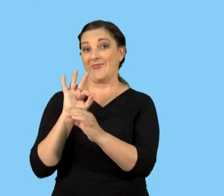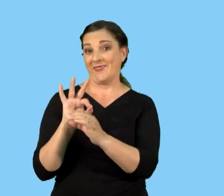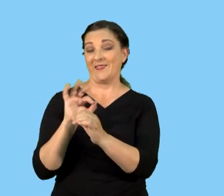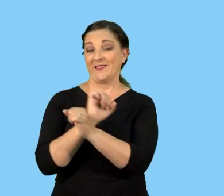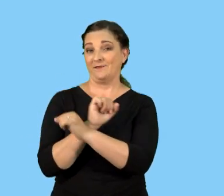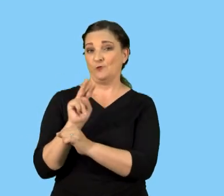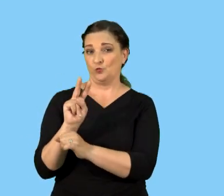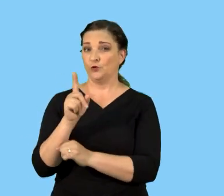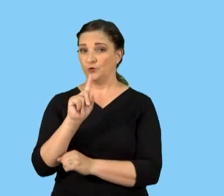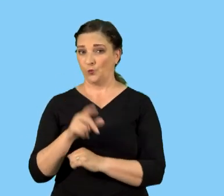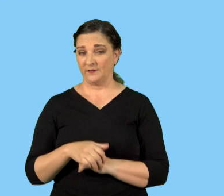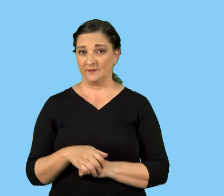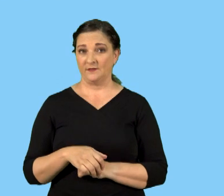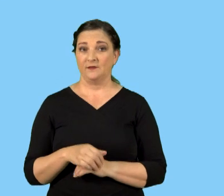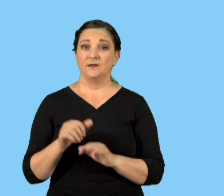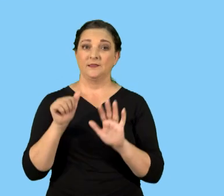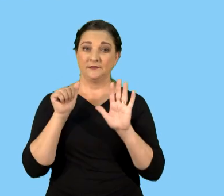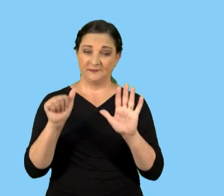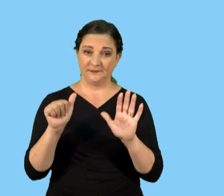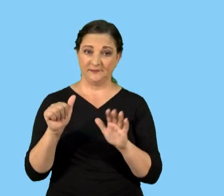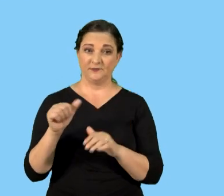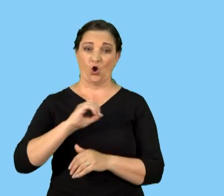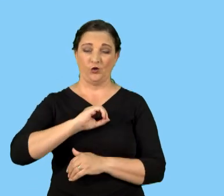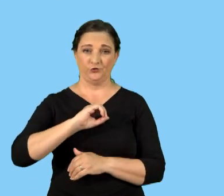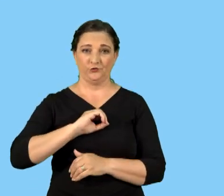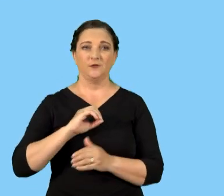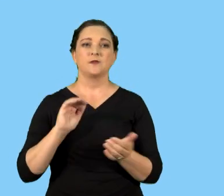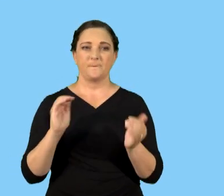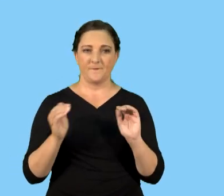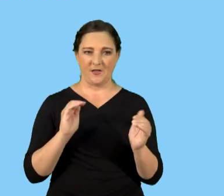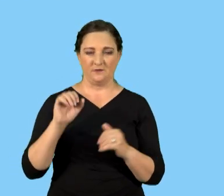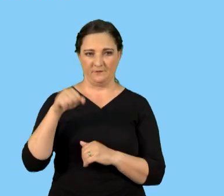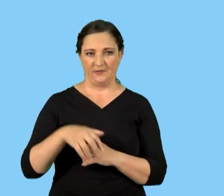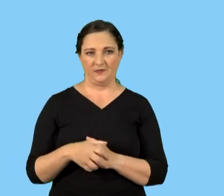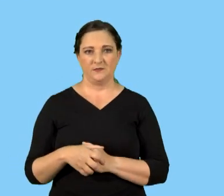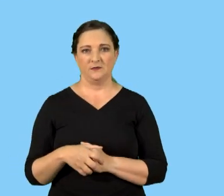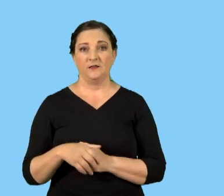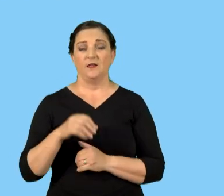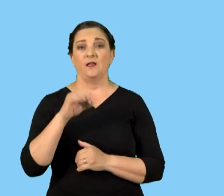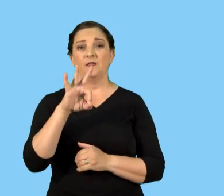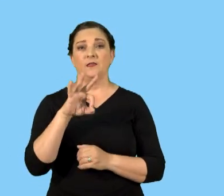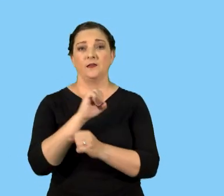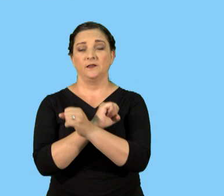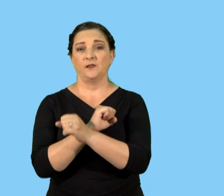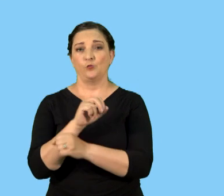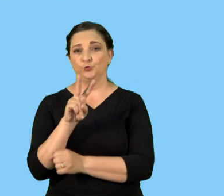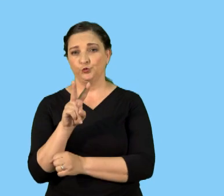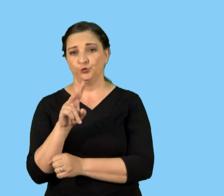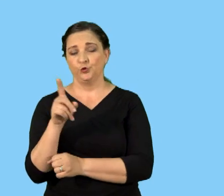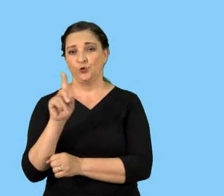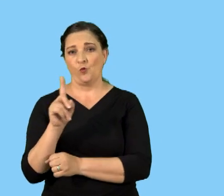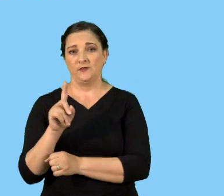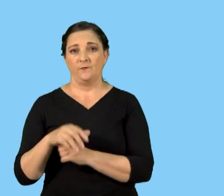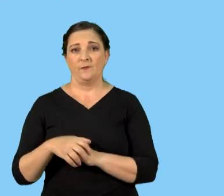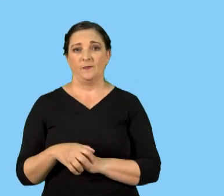multiply the 3 with the 2. So 3 times 2 is going to be 6 oxygen. So it's balanced. And then the last one, 3